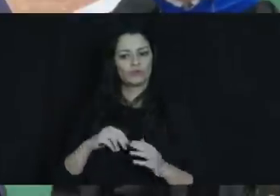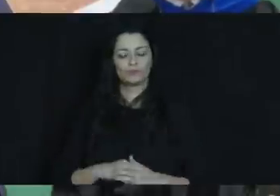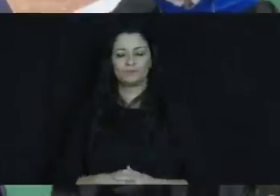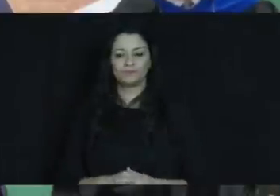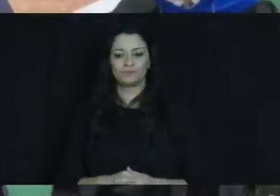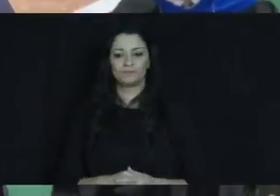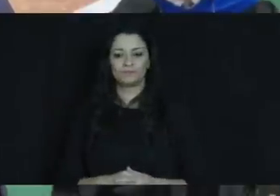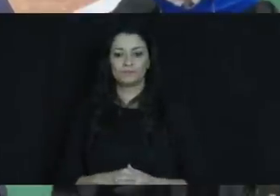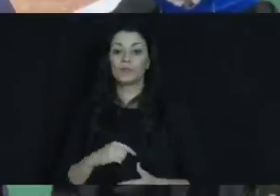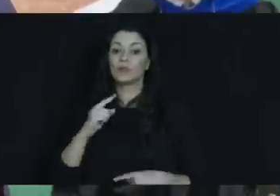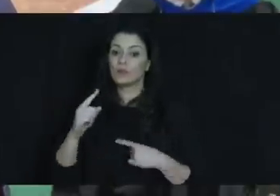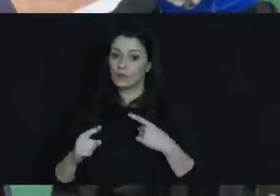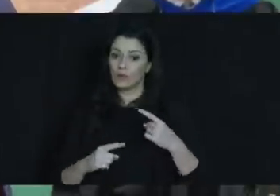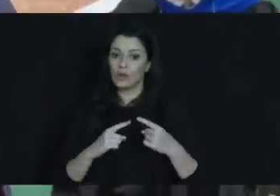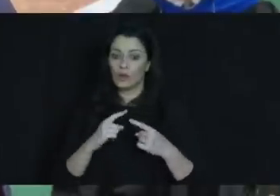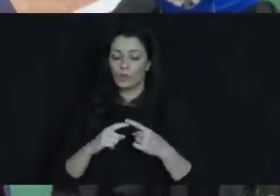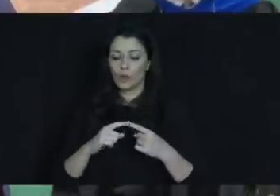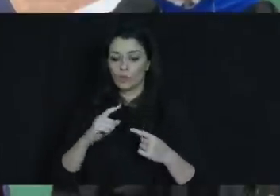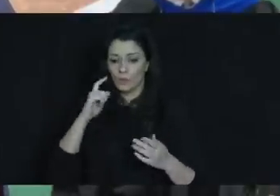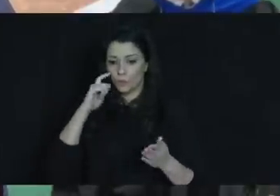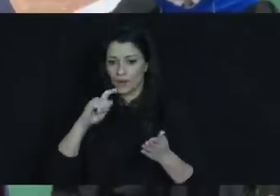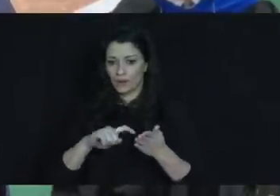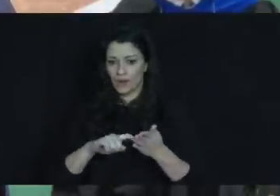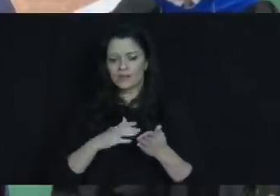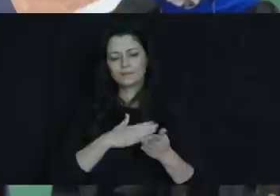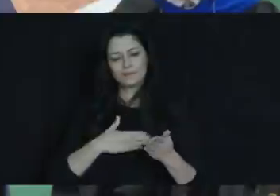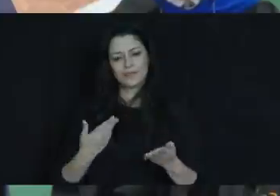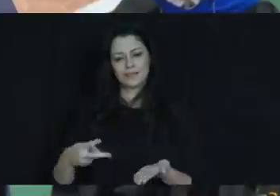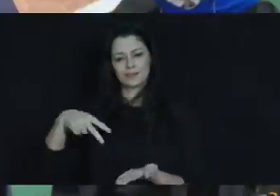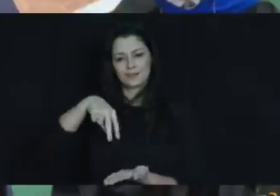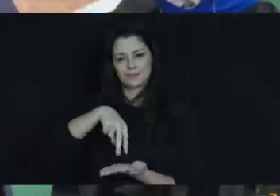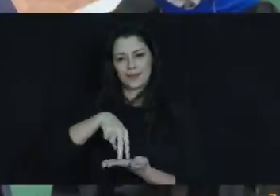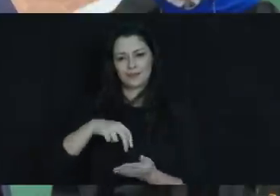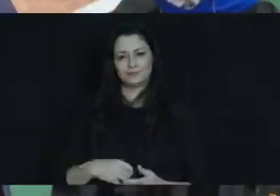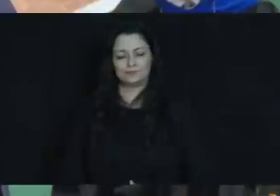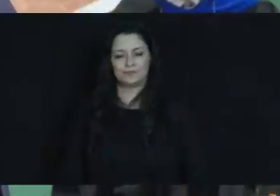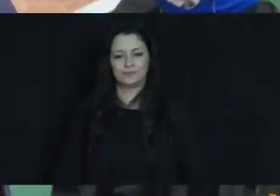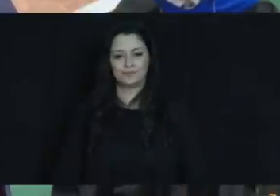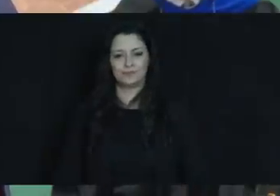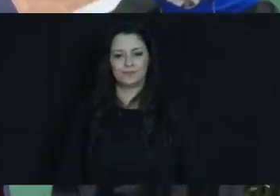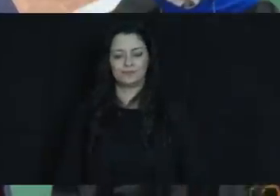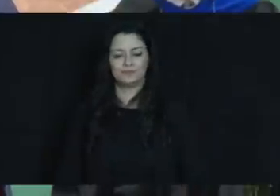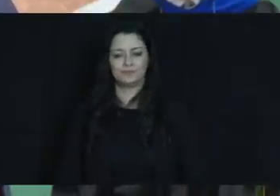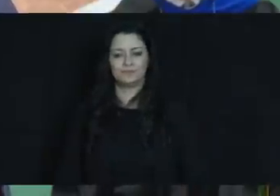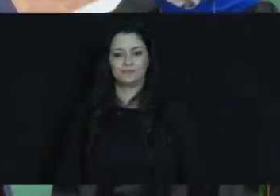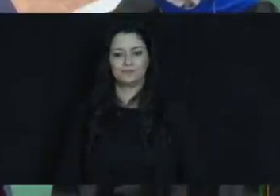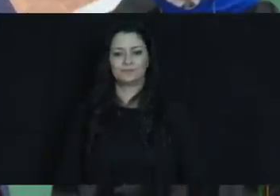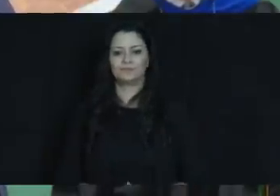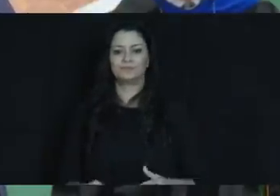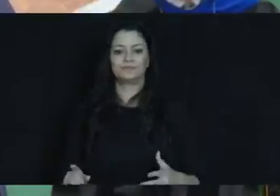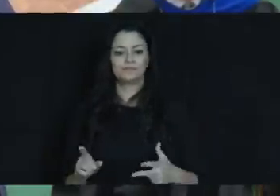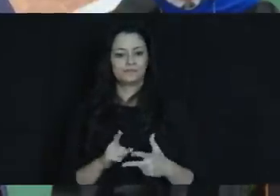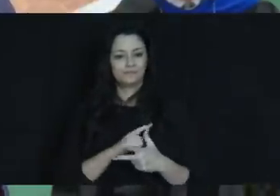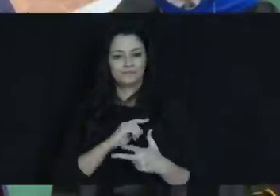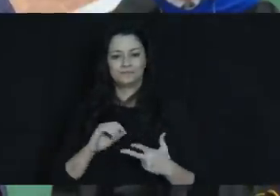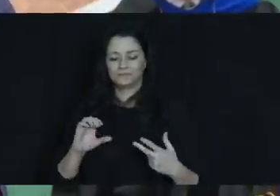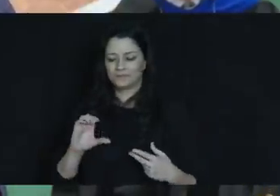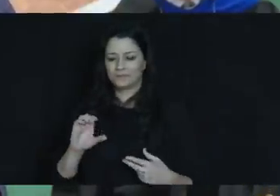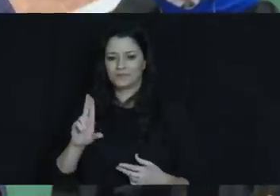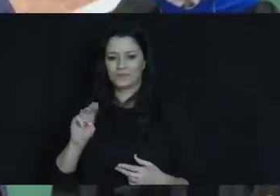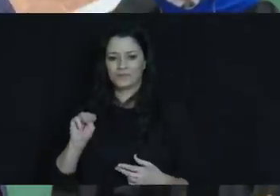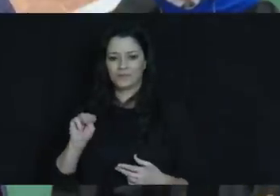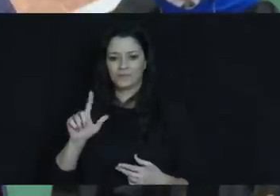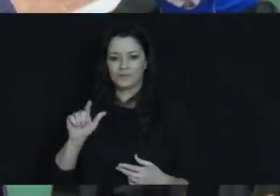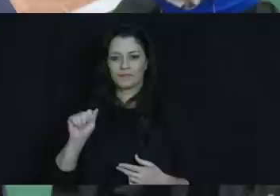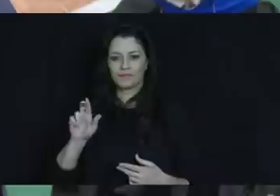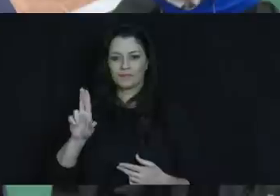to stand when you are recognized. First, those graduating cum laude, which reflects